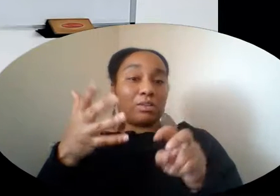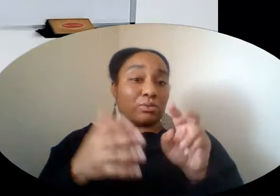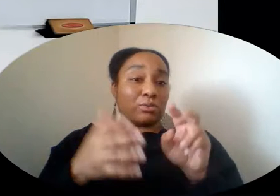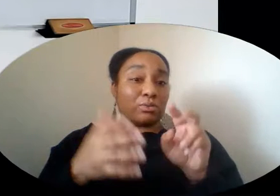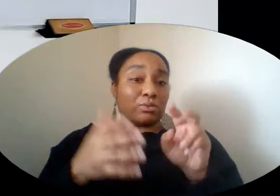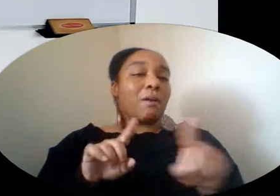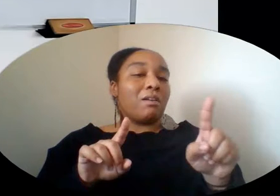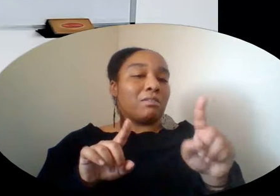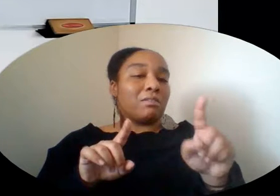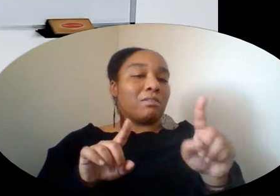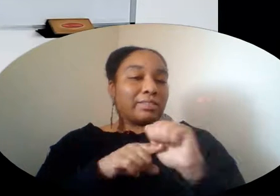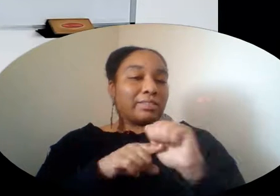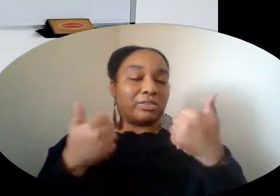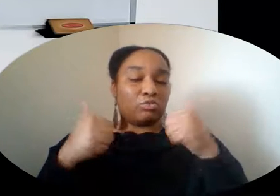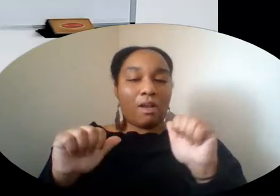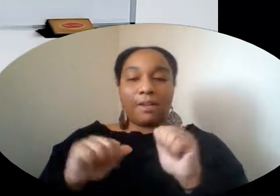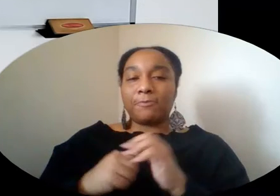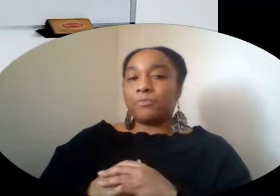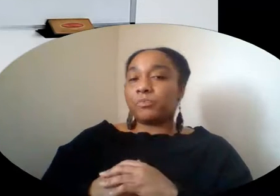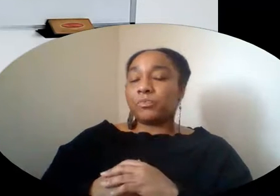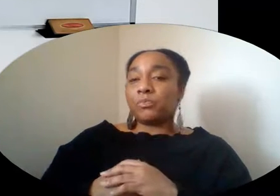Are you ready? Let's try.